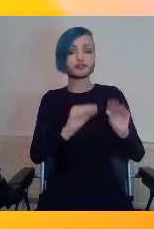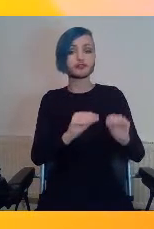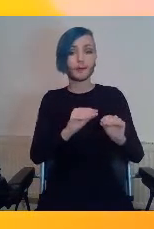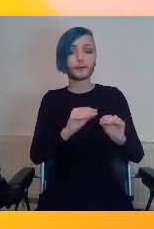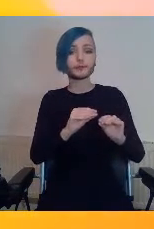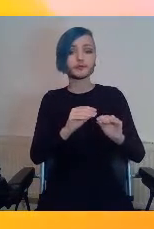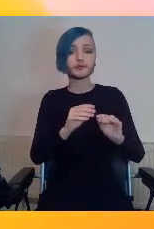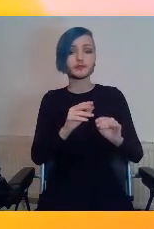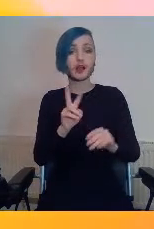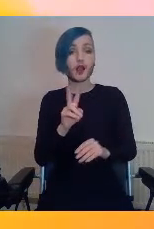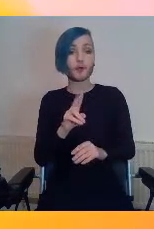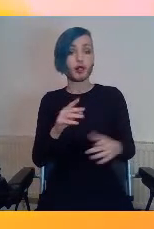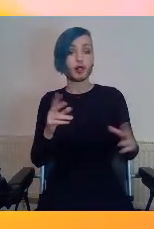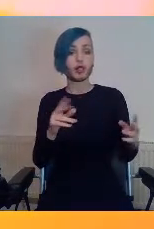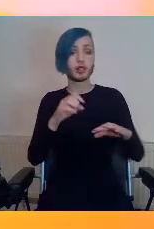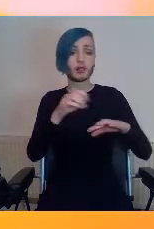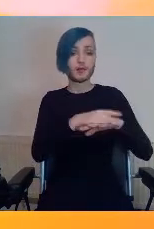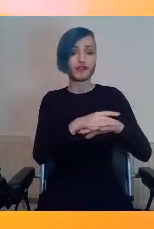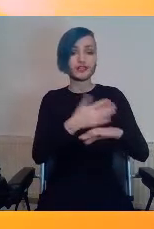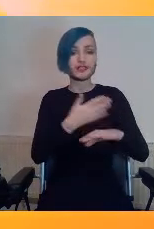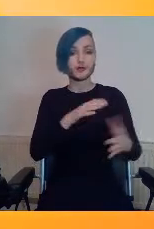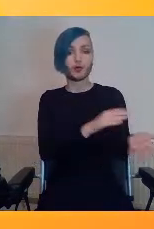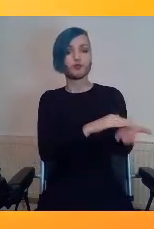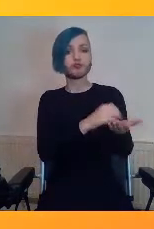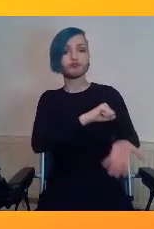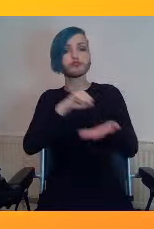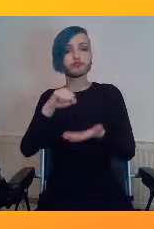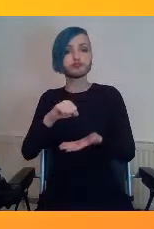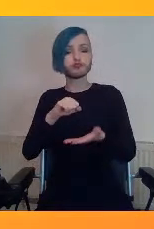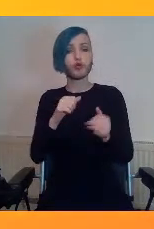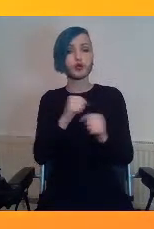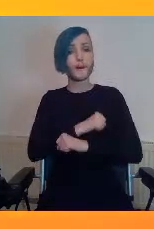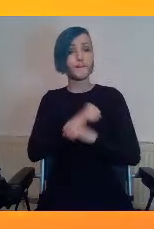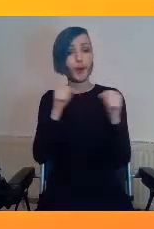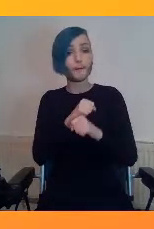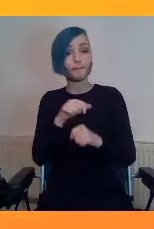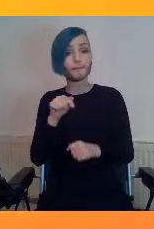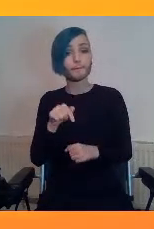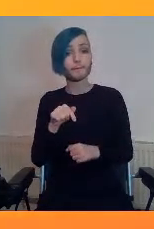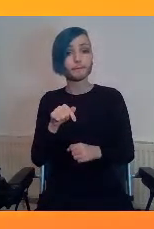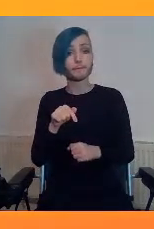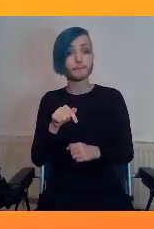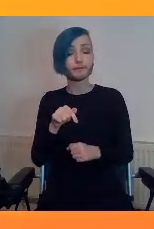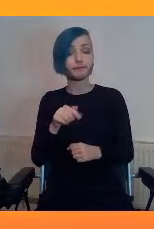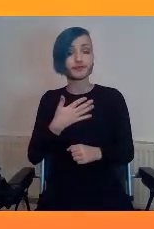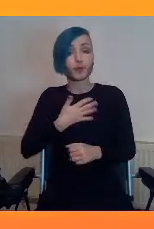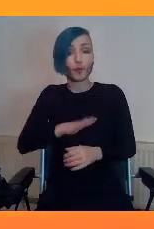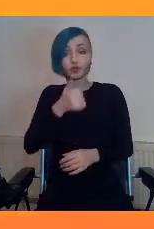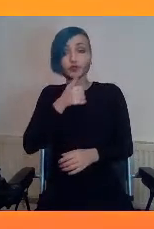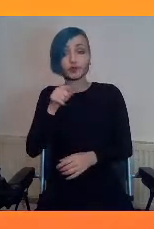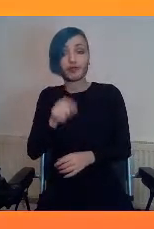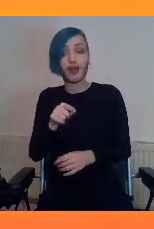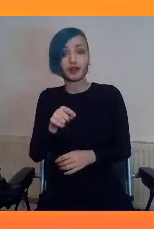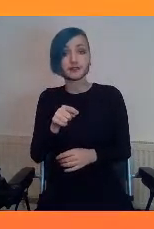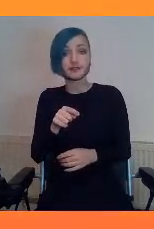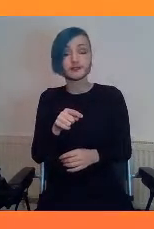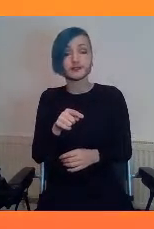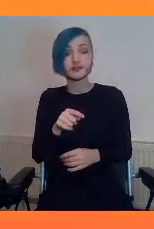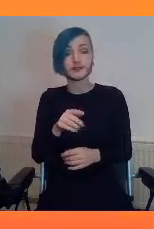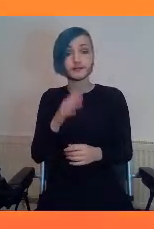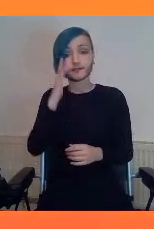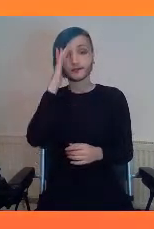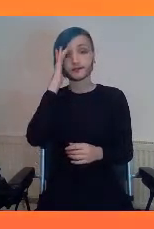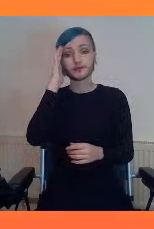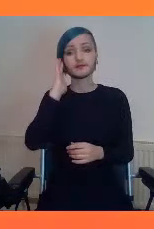march and who wanted to use this bomb against people. So this sounds really terrific, and I would